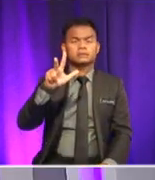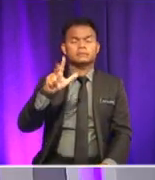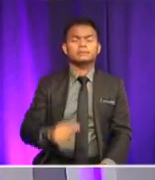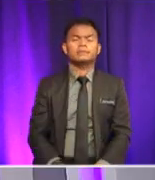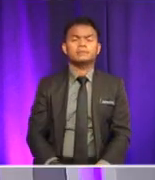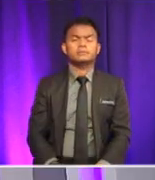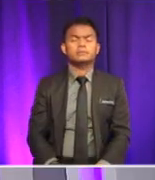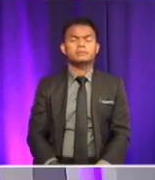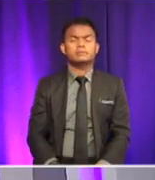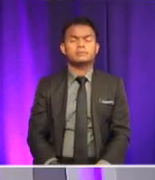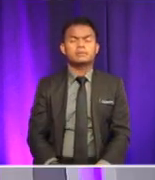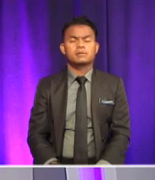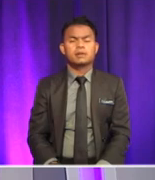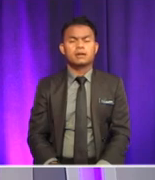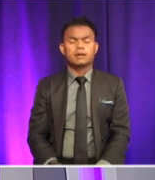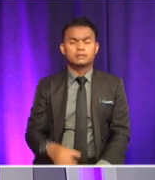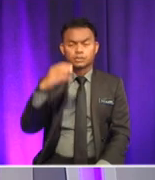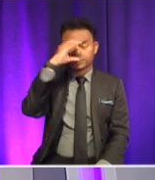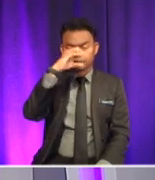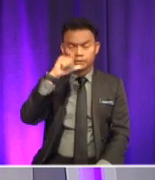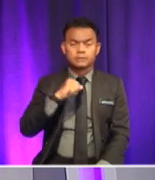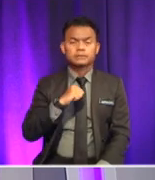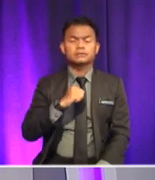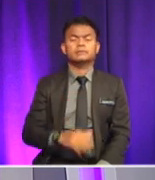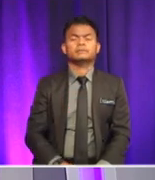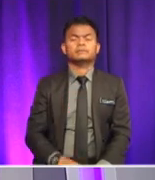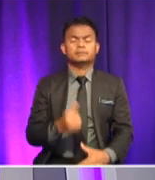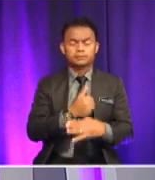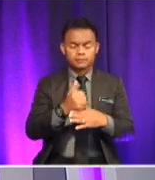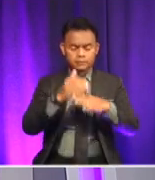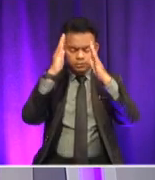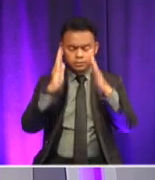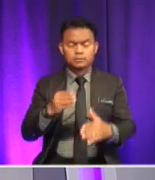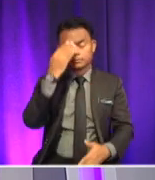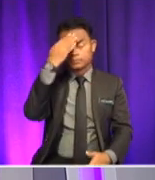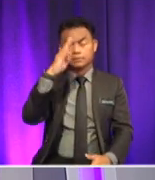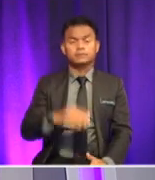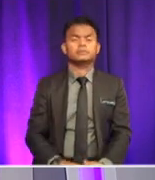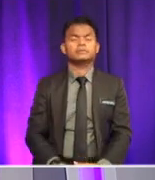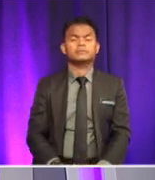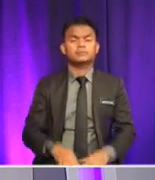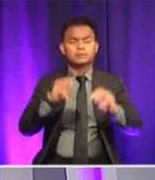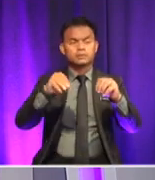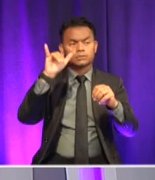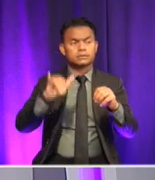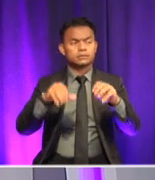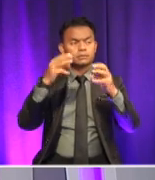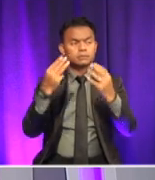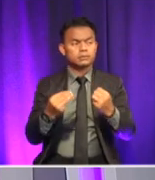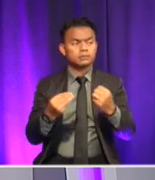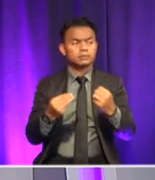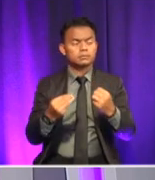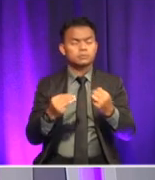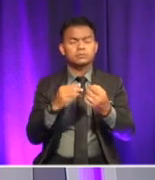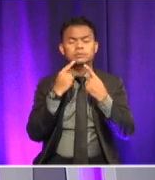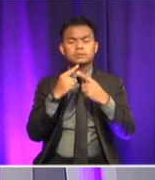and being true to oneself, and old versus new. But when pupils are required to answer in SPM, right, usually how would the